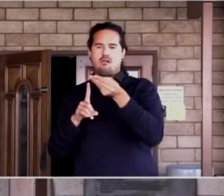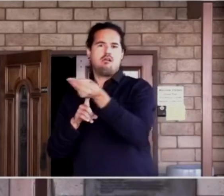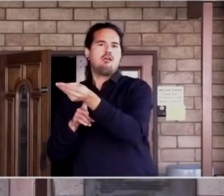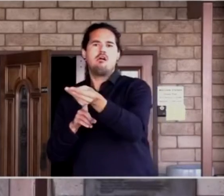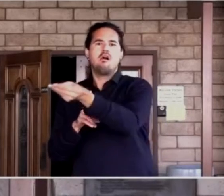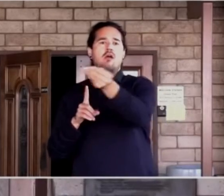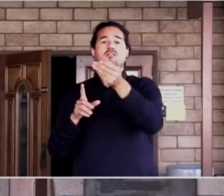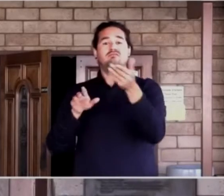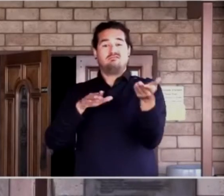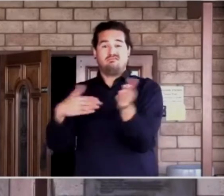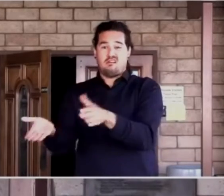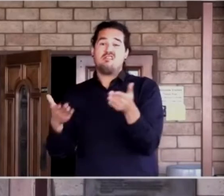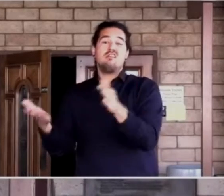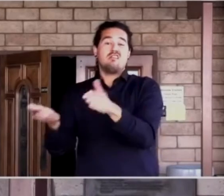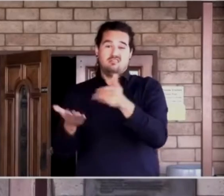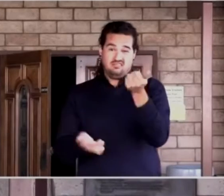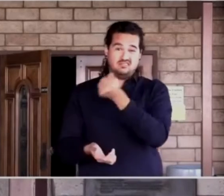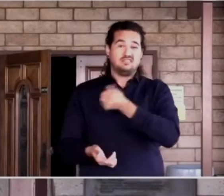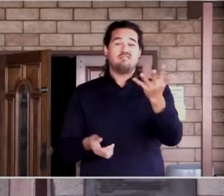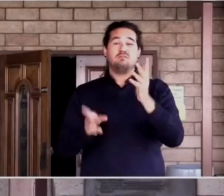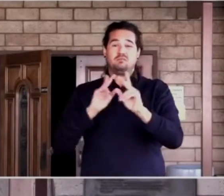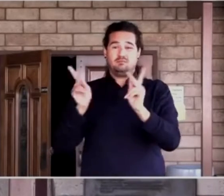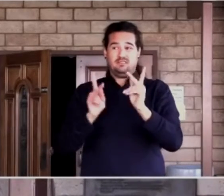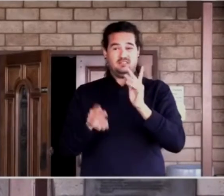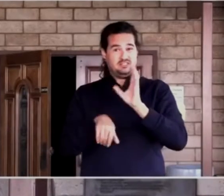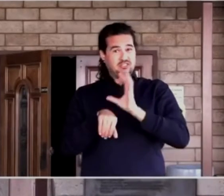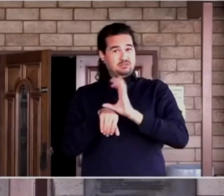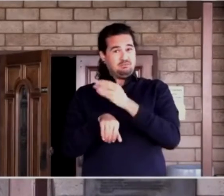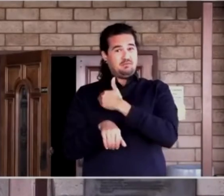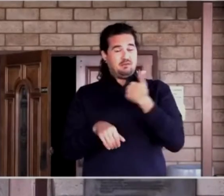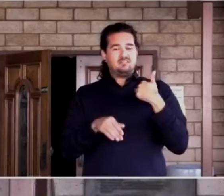those conversations, knowing loved ones couldn't see their